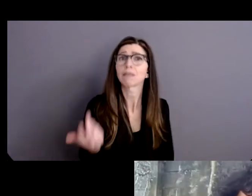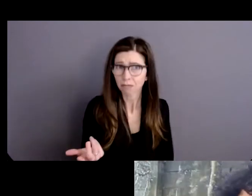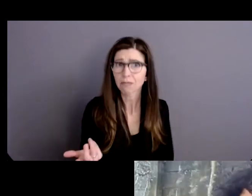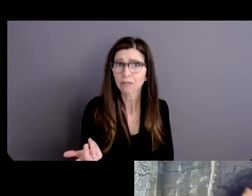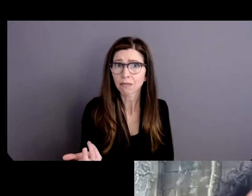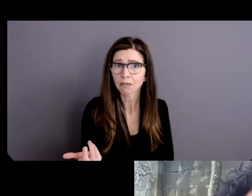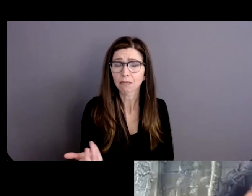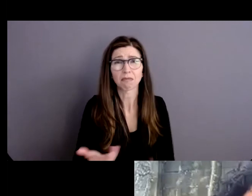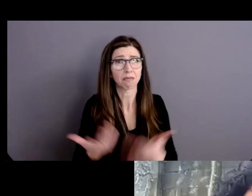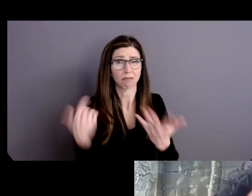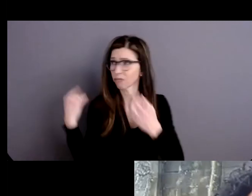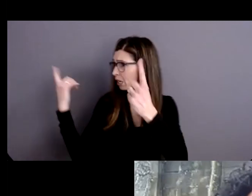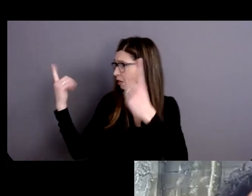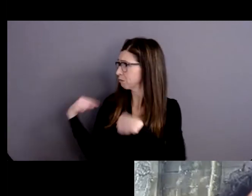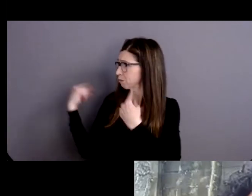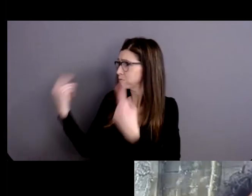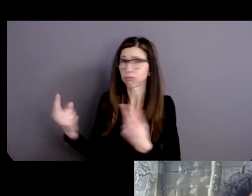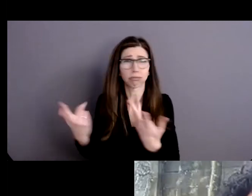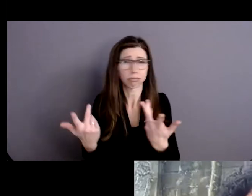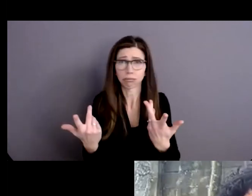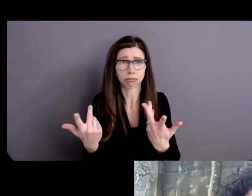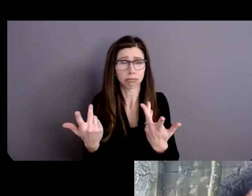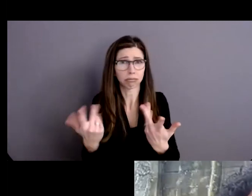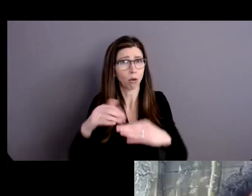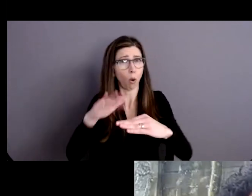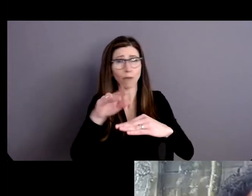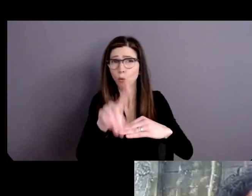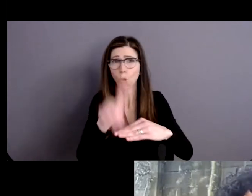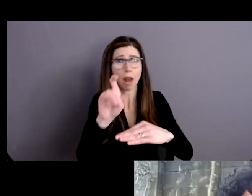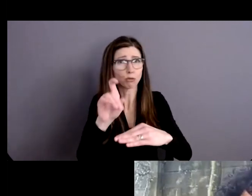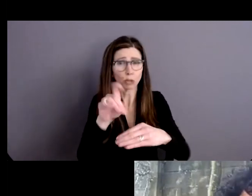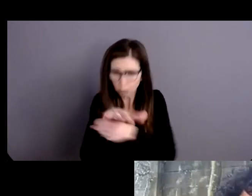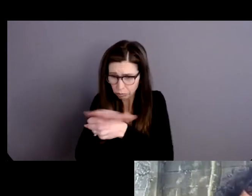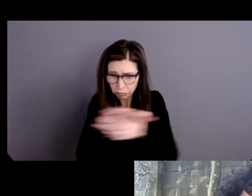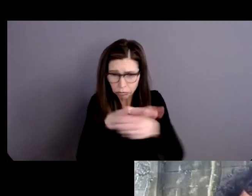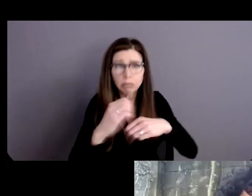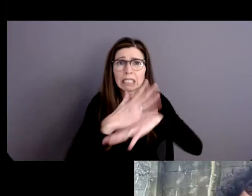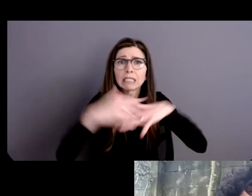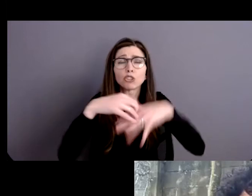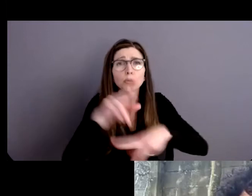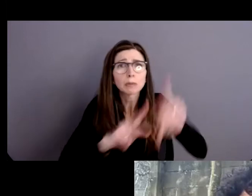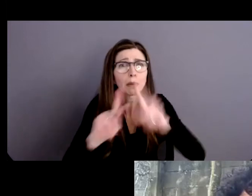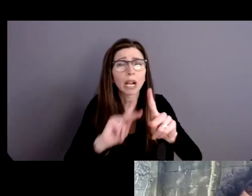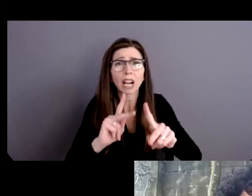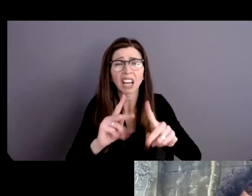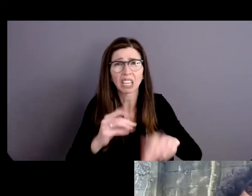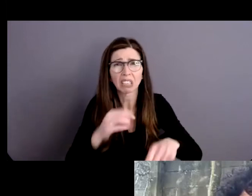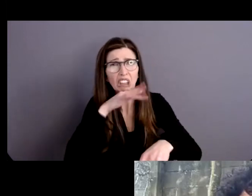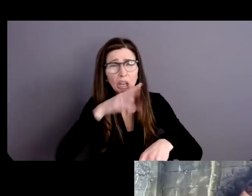From over 100 different Indigenous communities with no potable water, to the violent forced